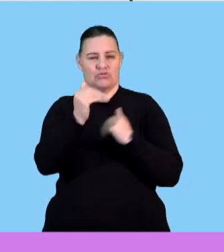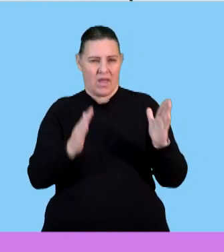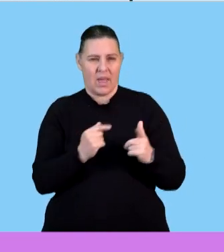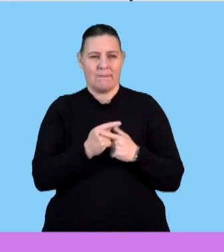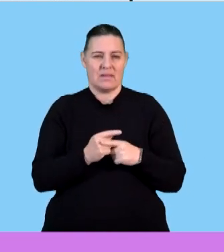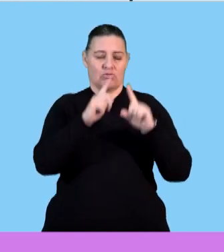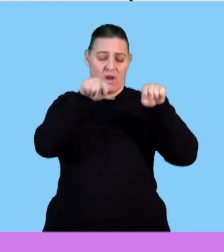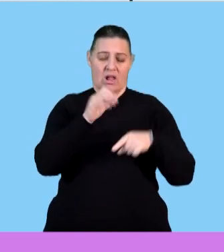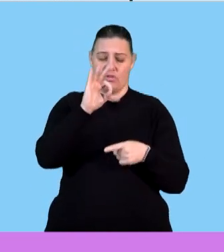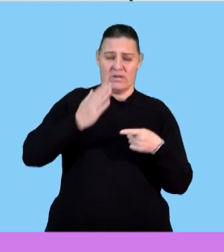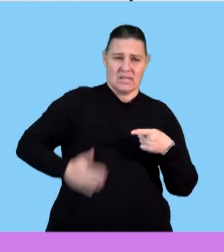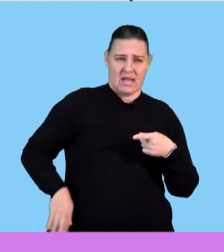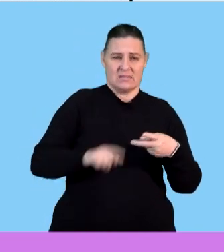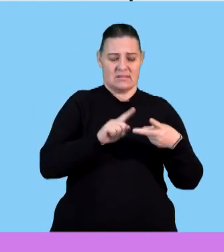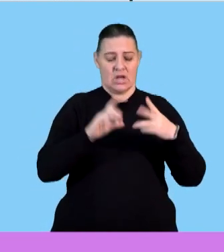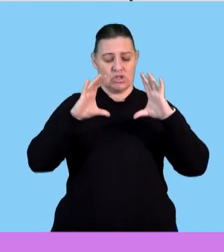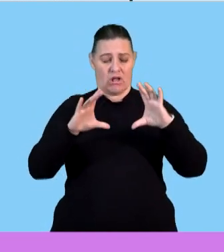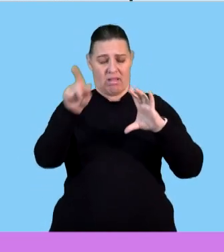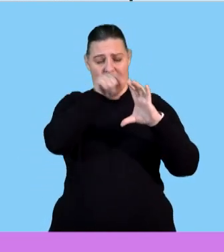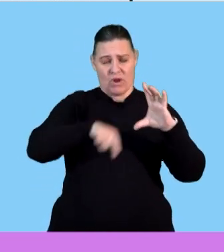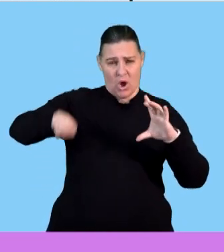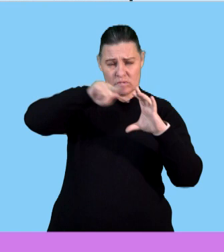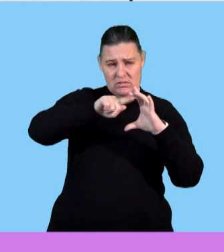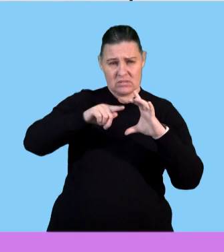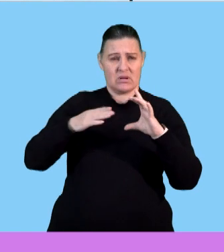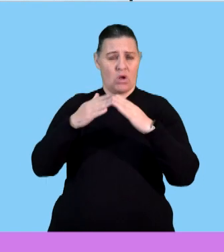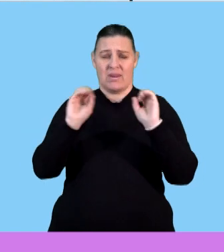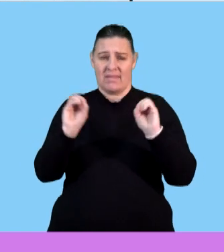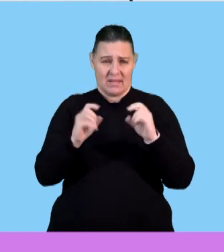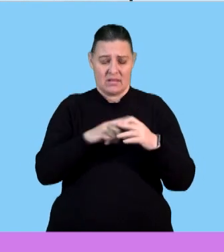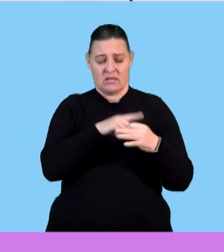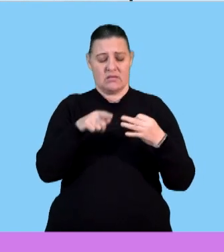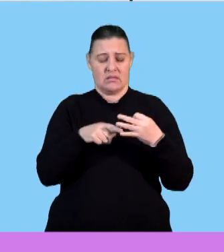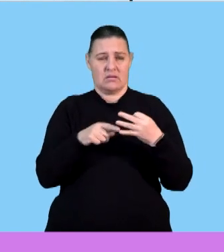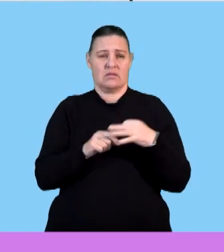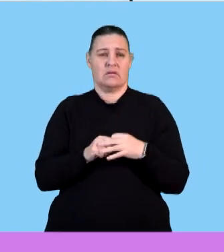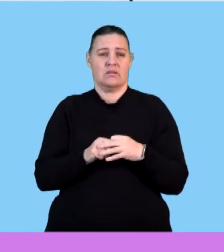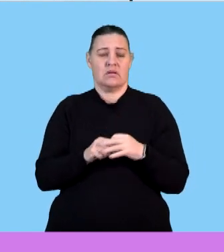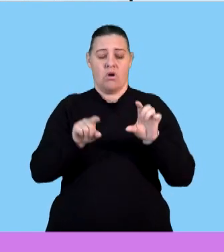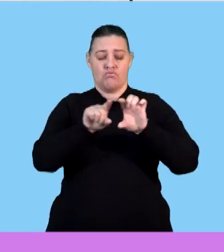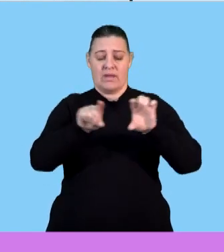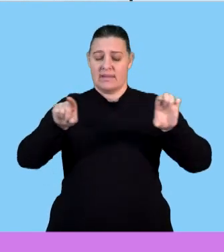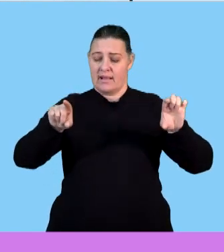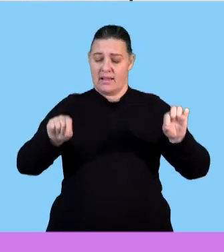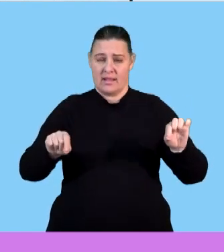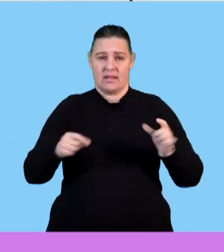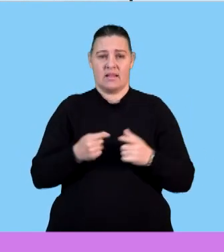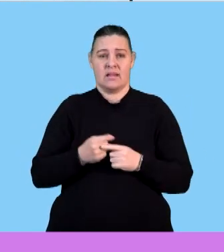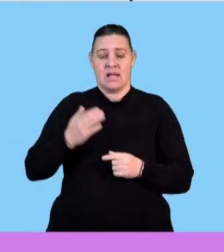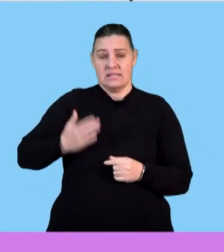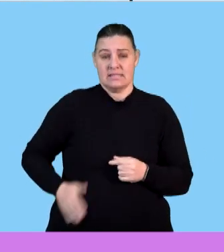three-sided shape, a circle, a round shape with no edges or corners, just radius and